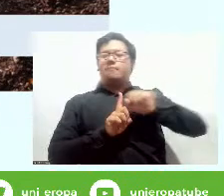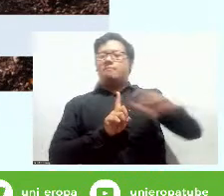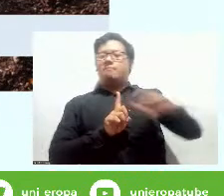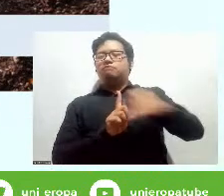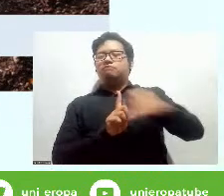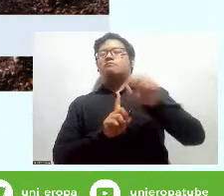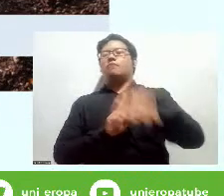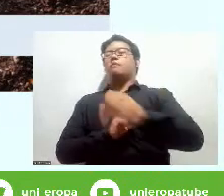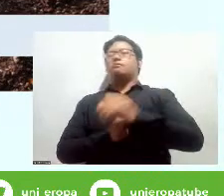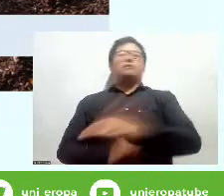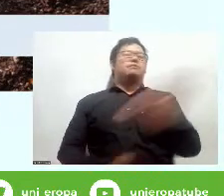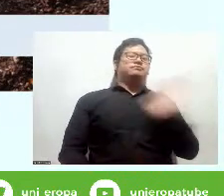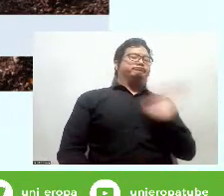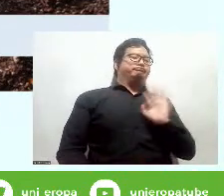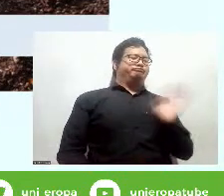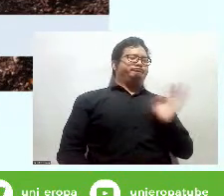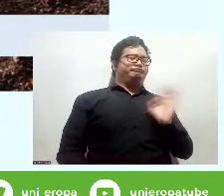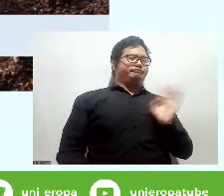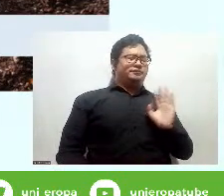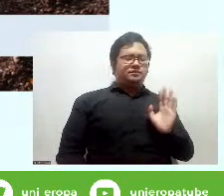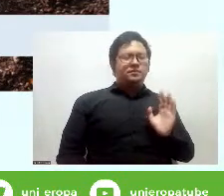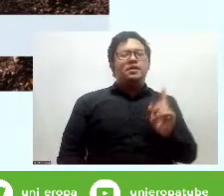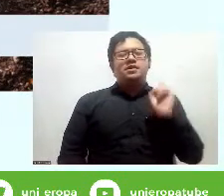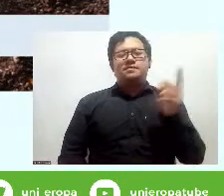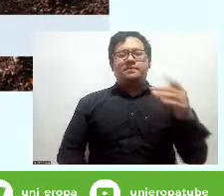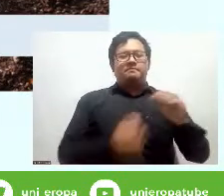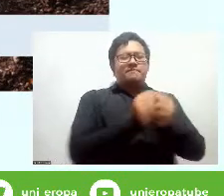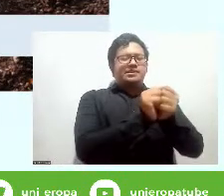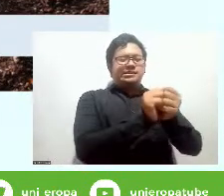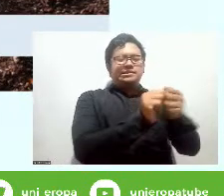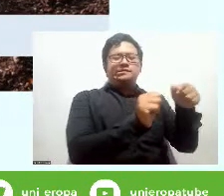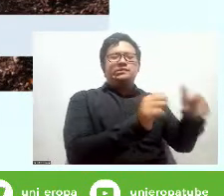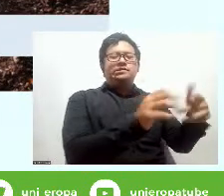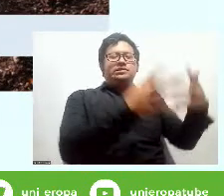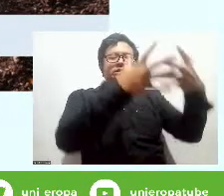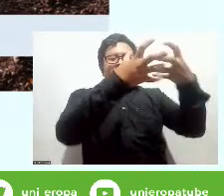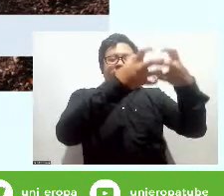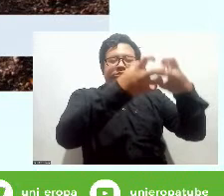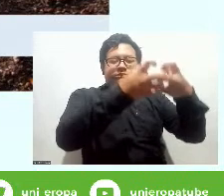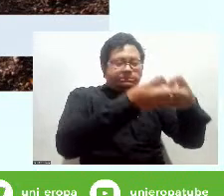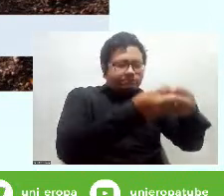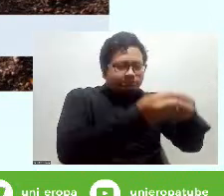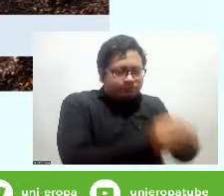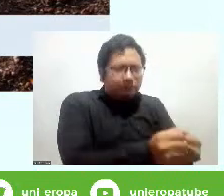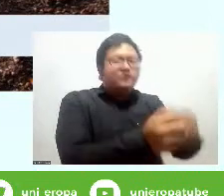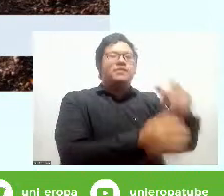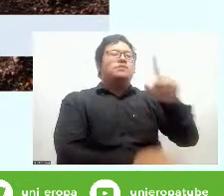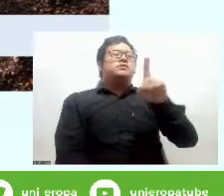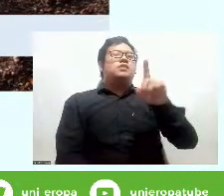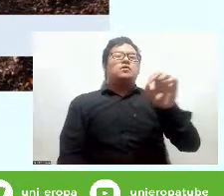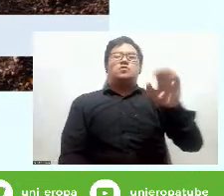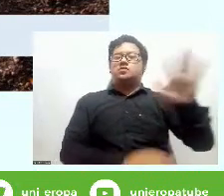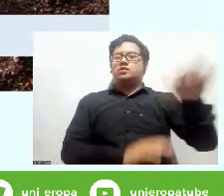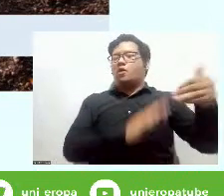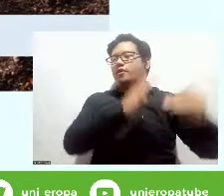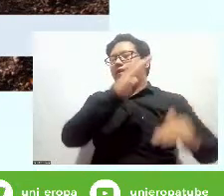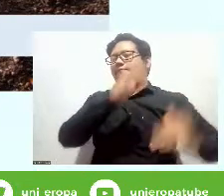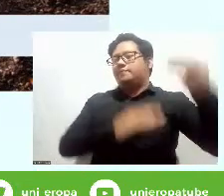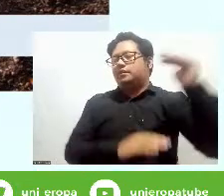sauce and Ying tadi Wonderland mekanisme transport aktif revolted